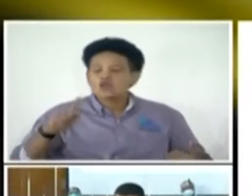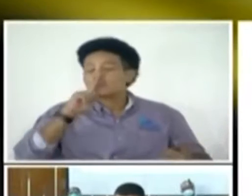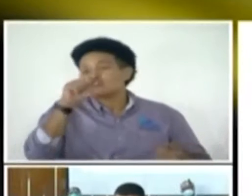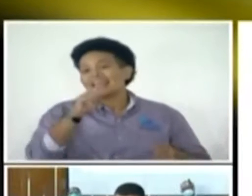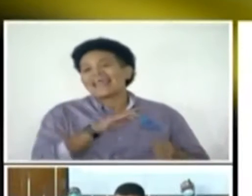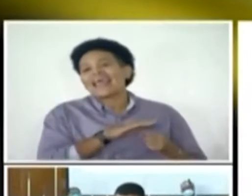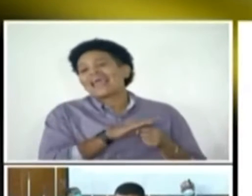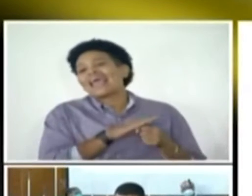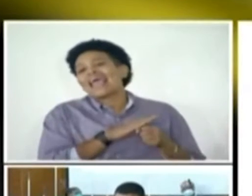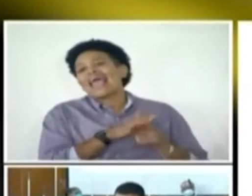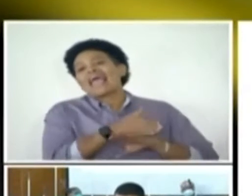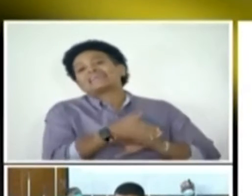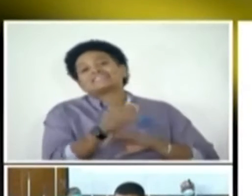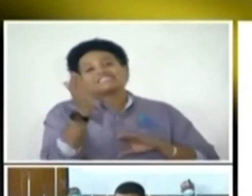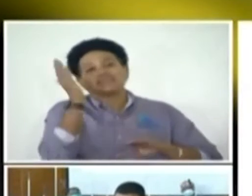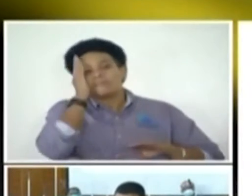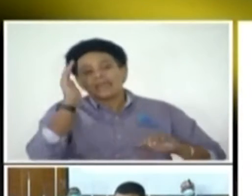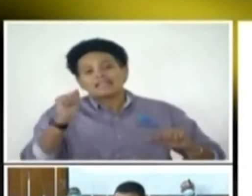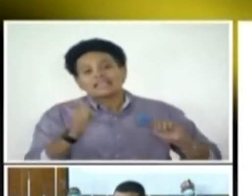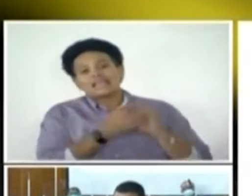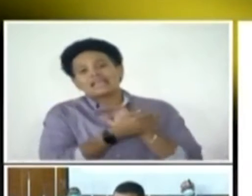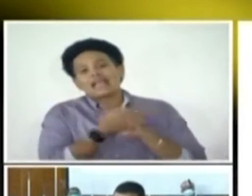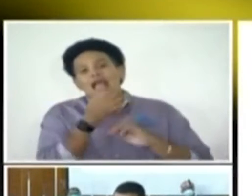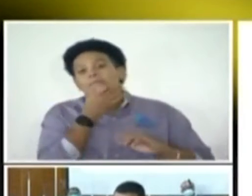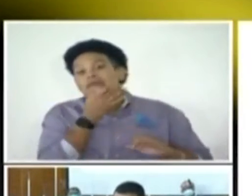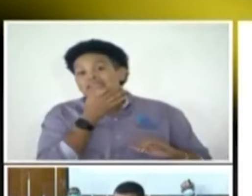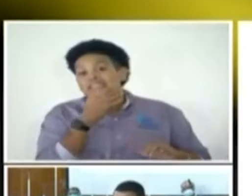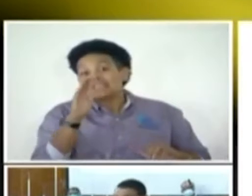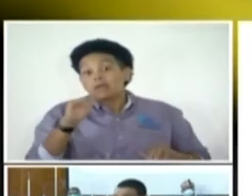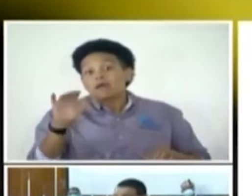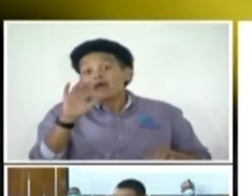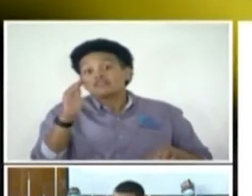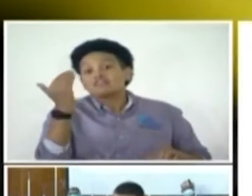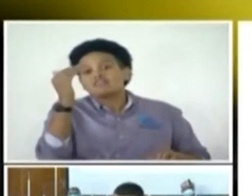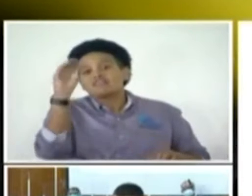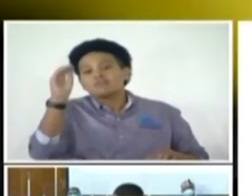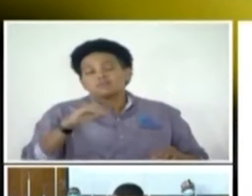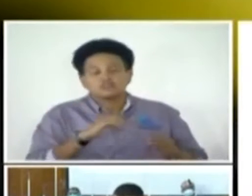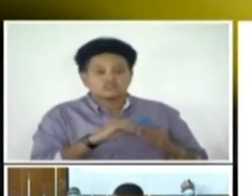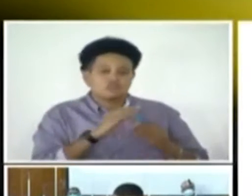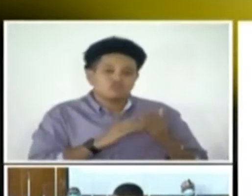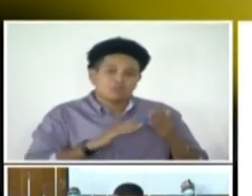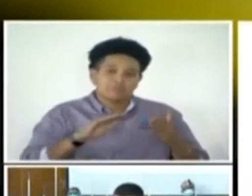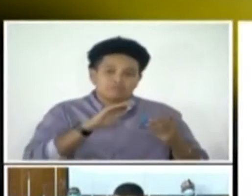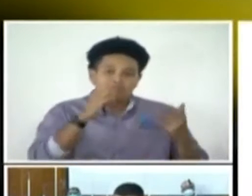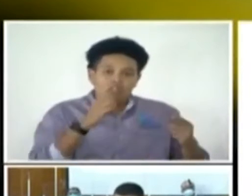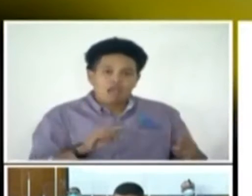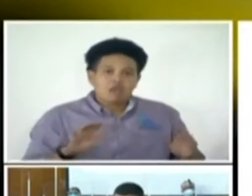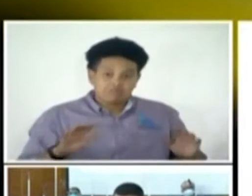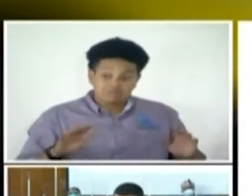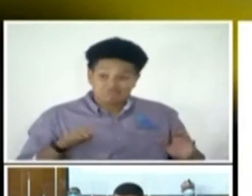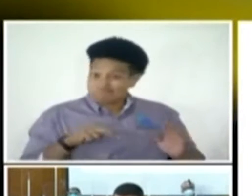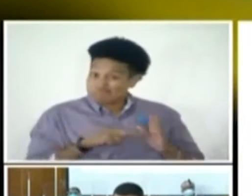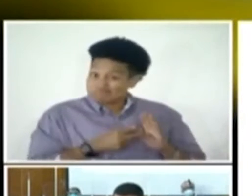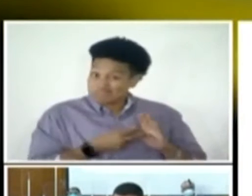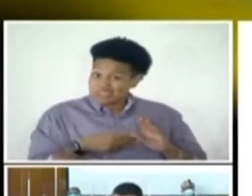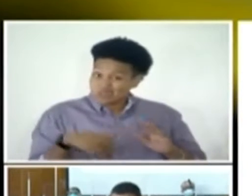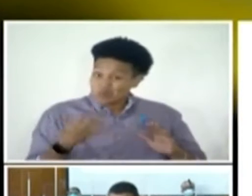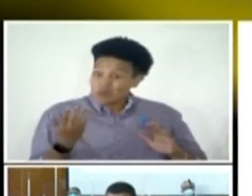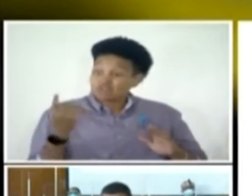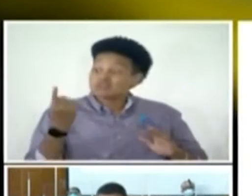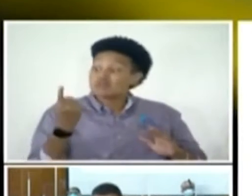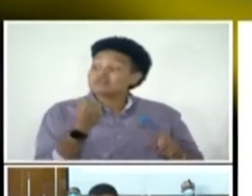bed capacity by as much as 15% in some instances. This means that